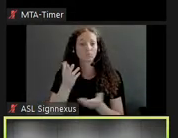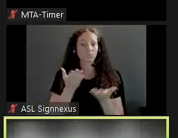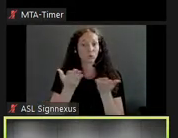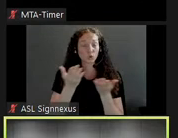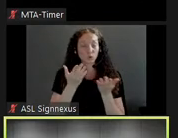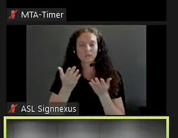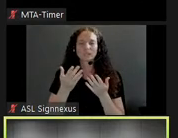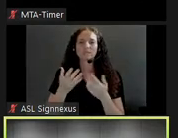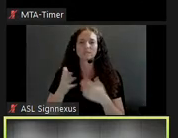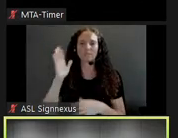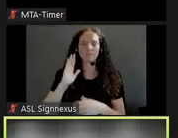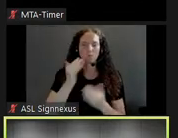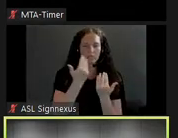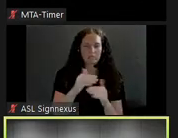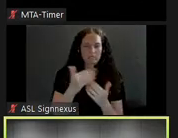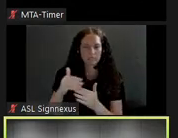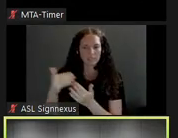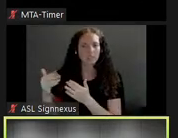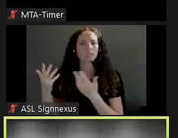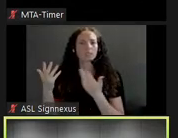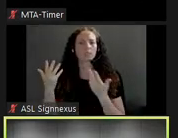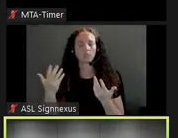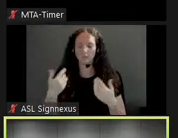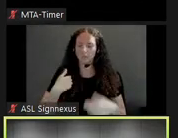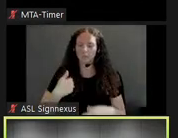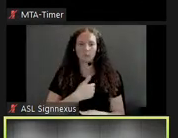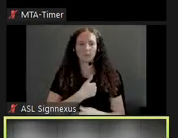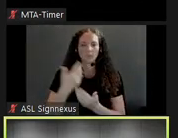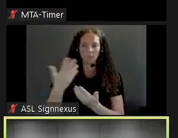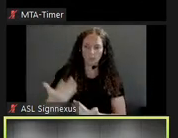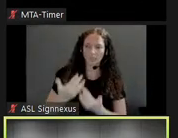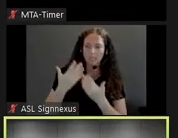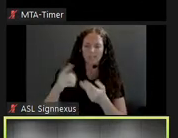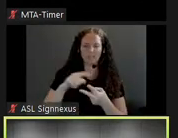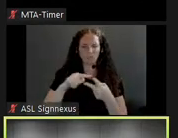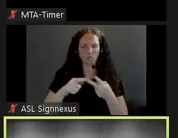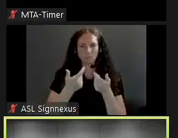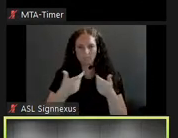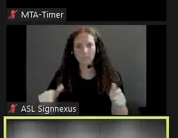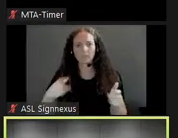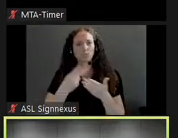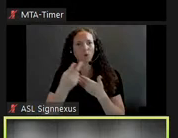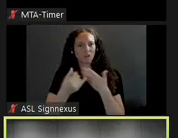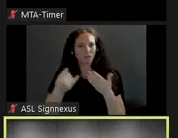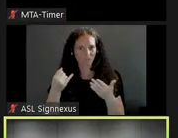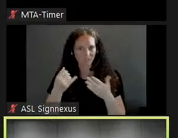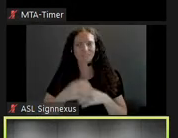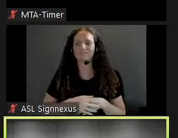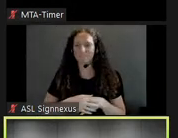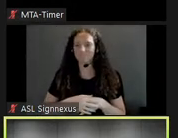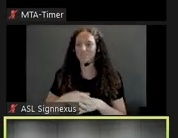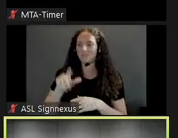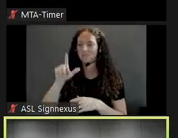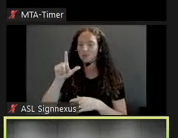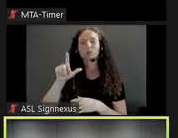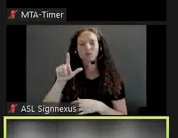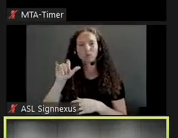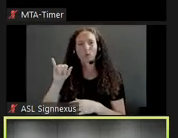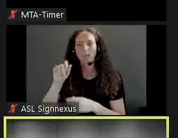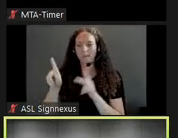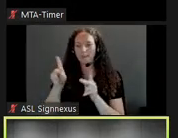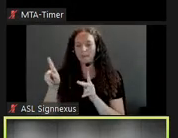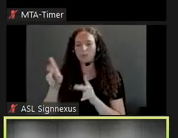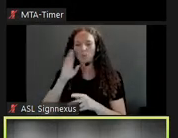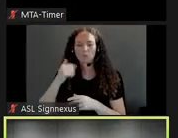away as we bring online two long-awaited mega projects that are designed to improve Long Islanders' commutes and make Long Island a